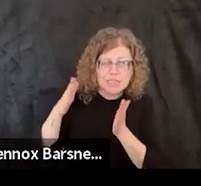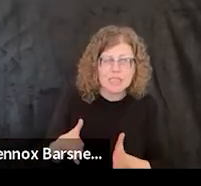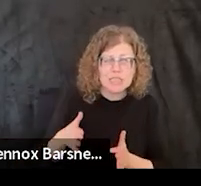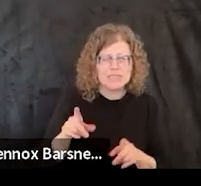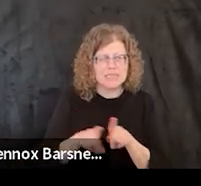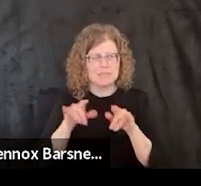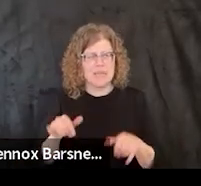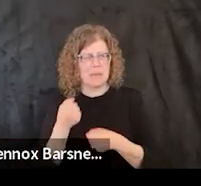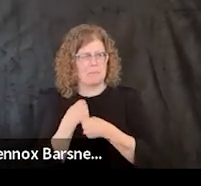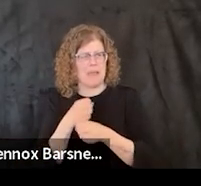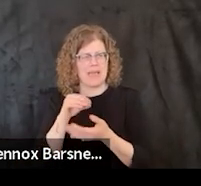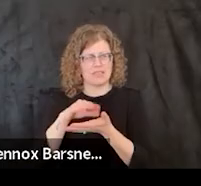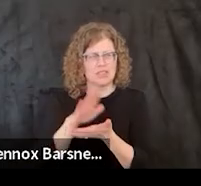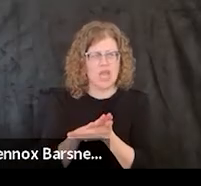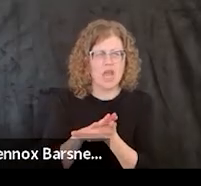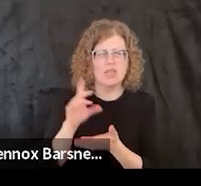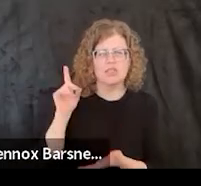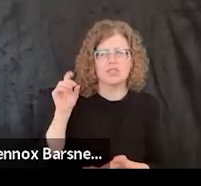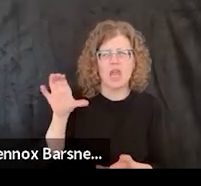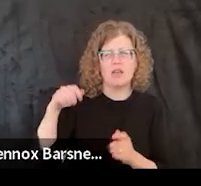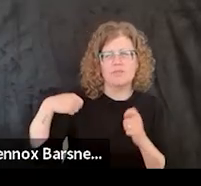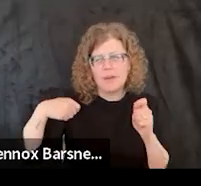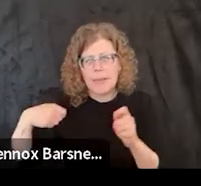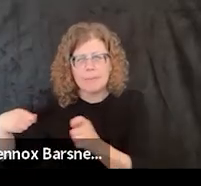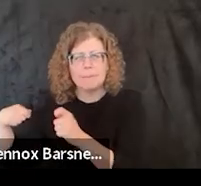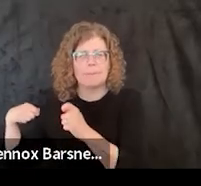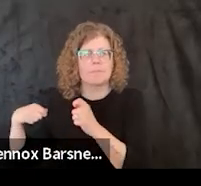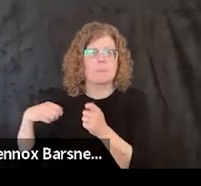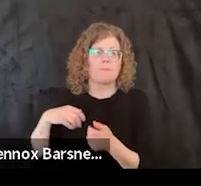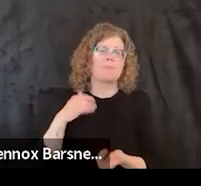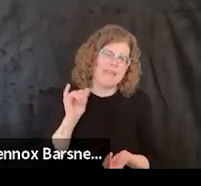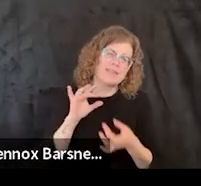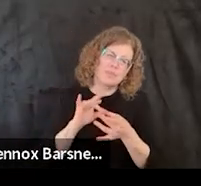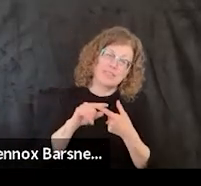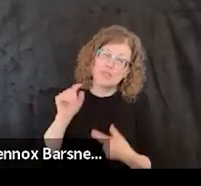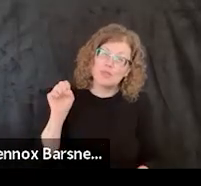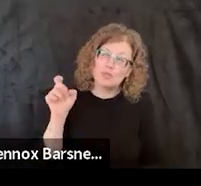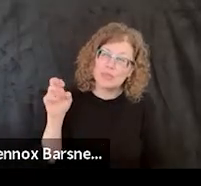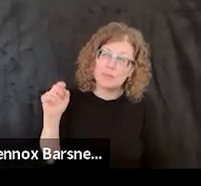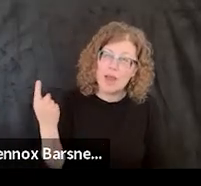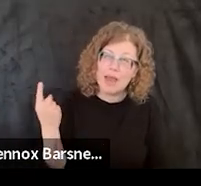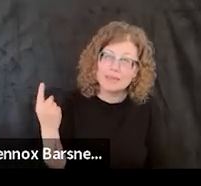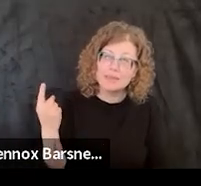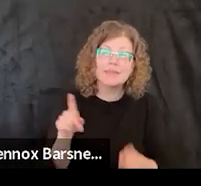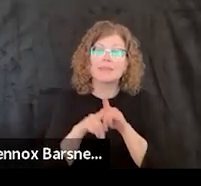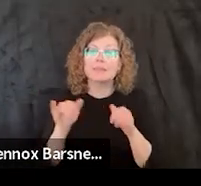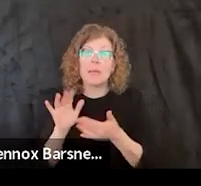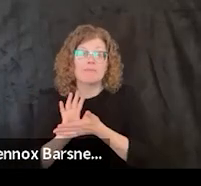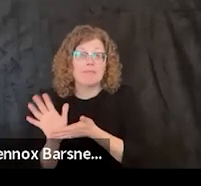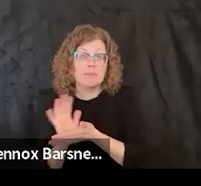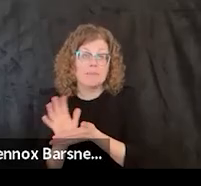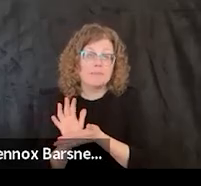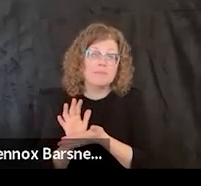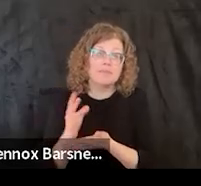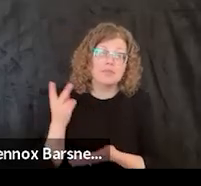about dance and is equal parts performance, stream 1, and filmmaking, stream 2, we can discuss what